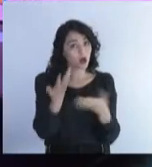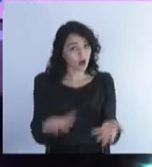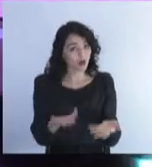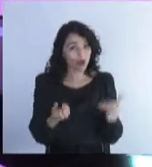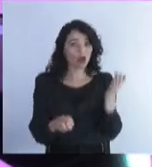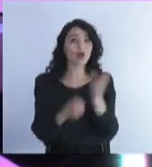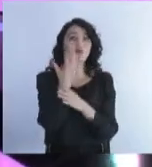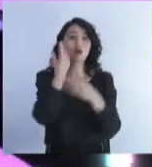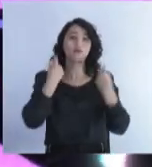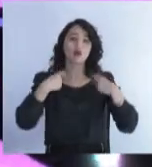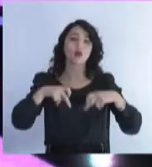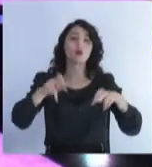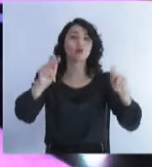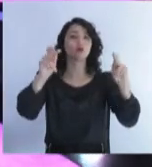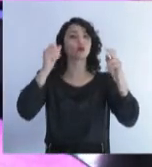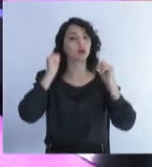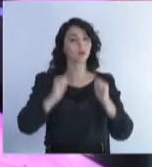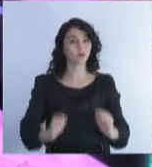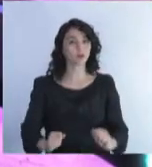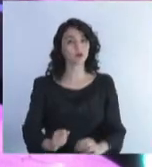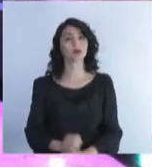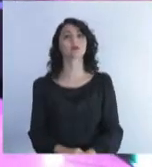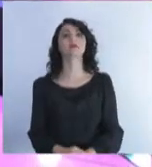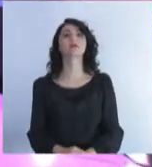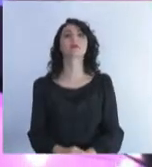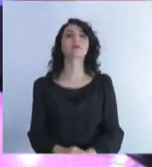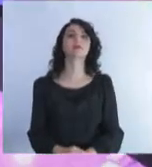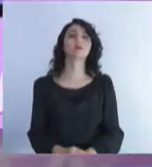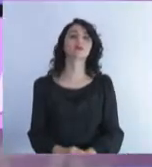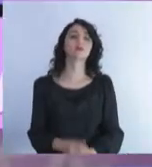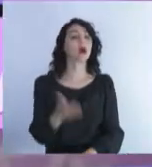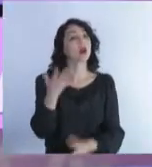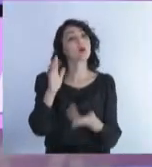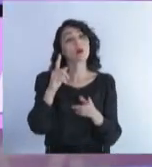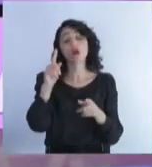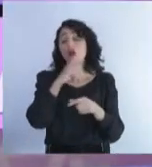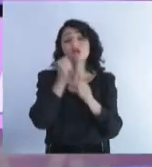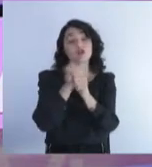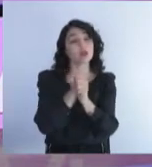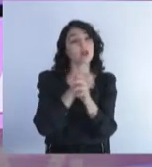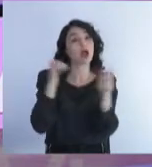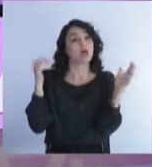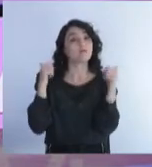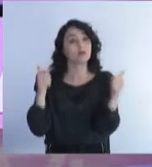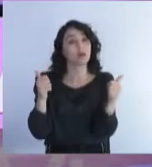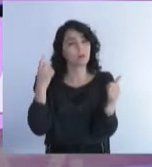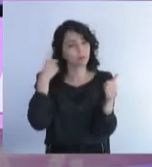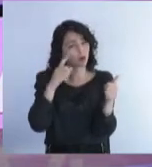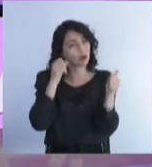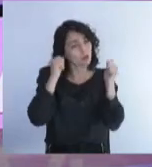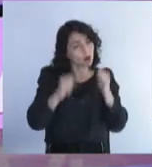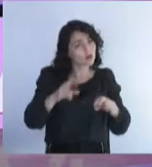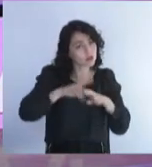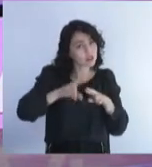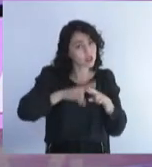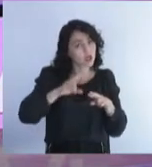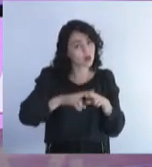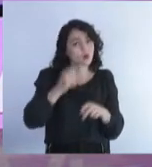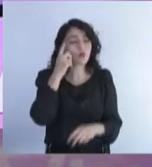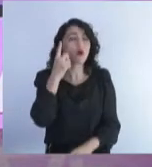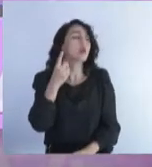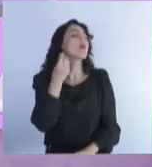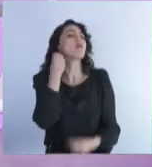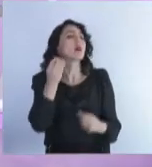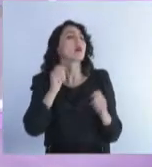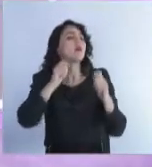business. Something that you've been doing may not work so well anymore, but what could you be doing? What are your strengths? What are your